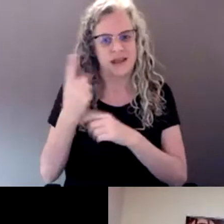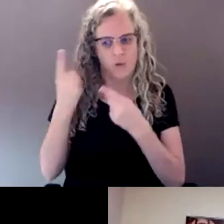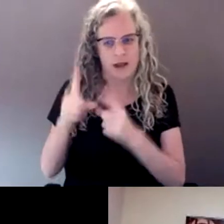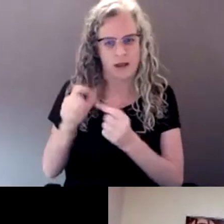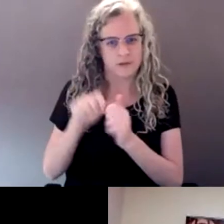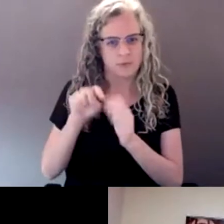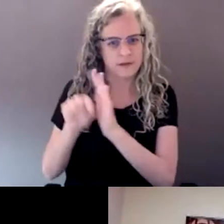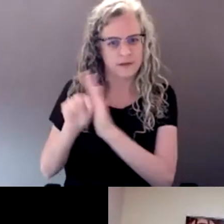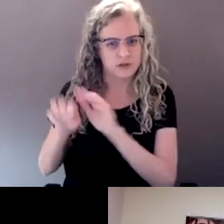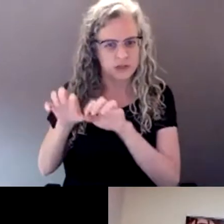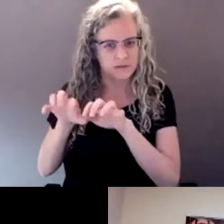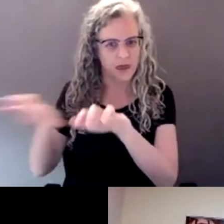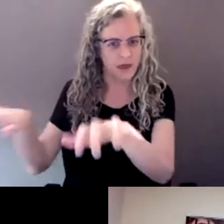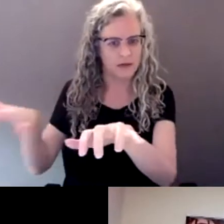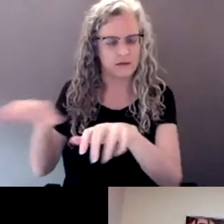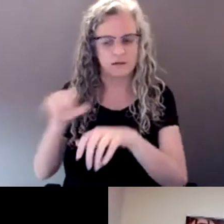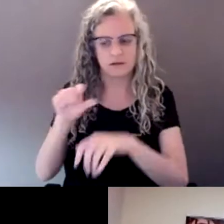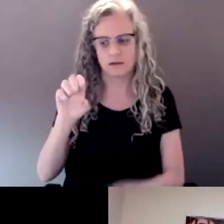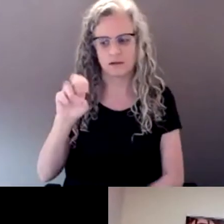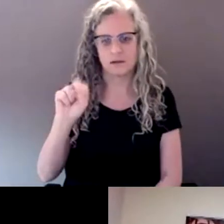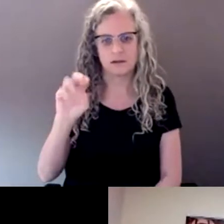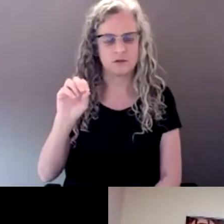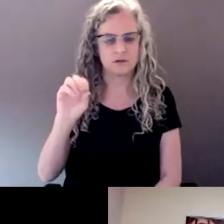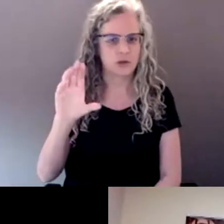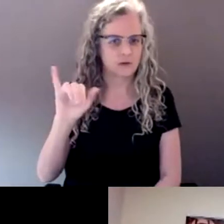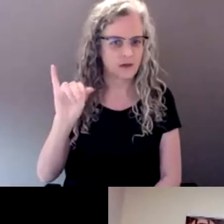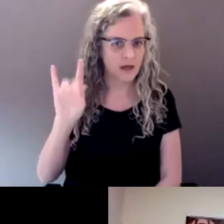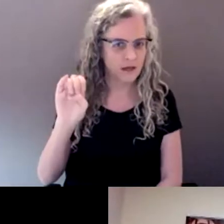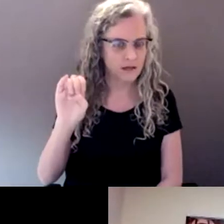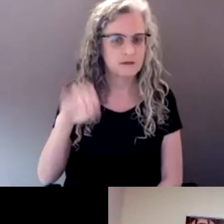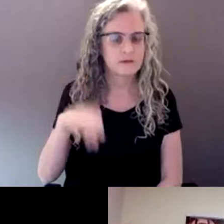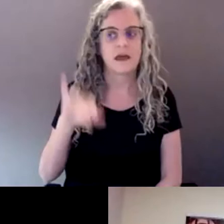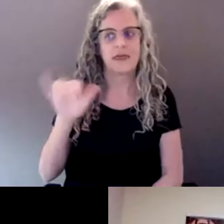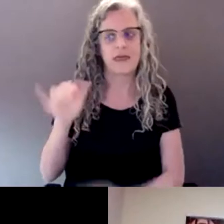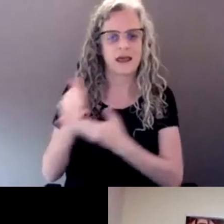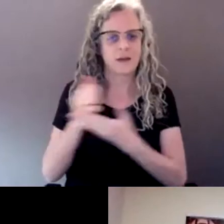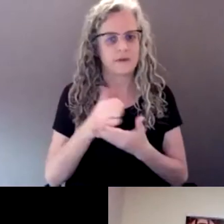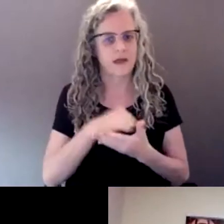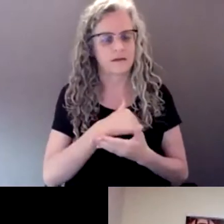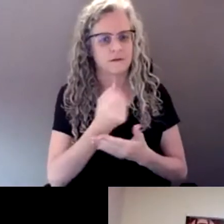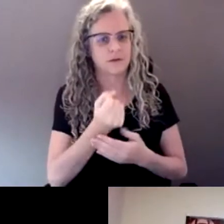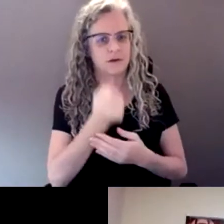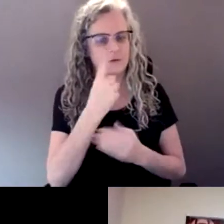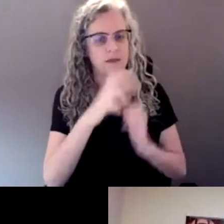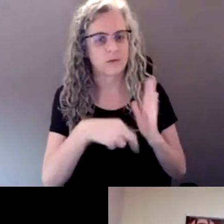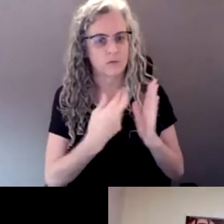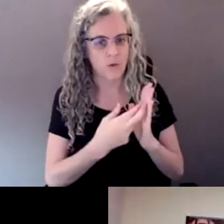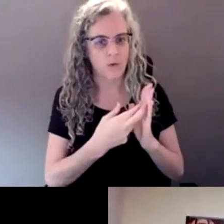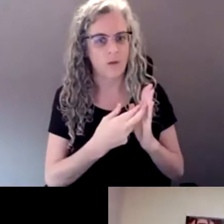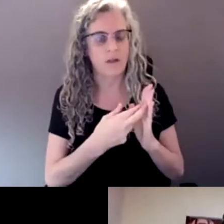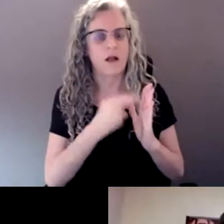this is what we're doing in seeking to understand the role of these